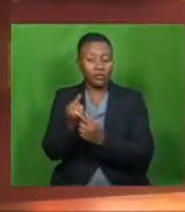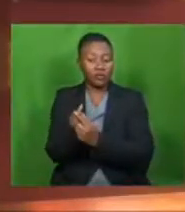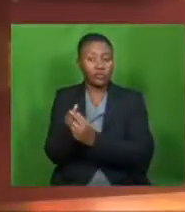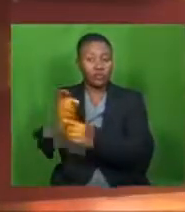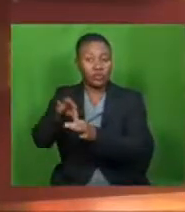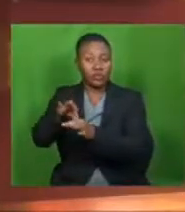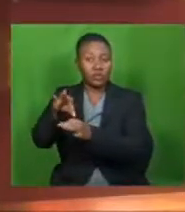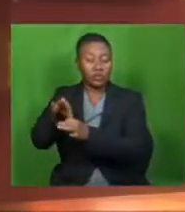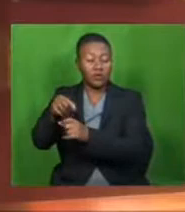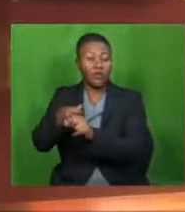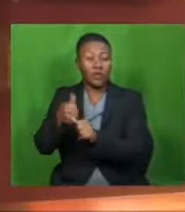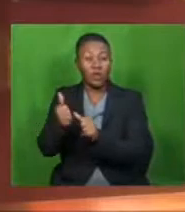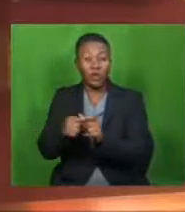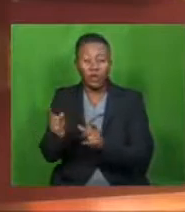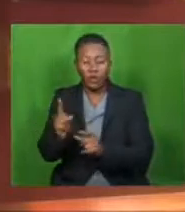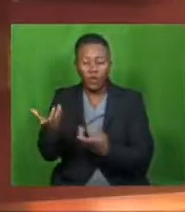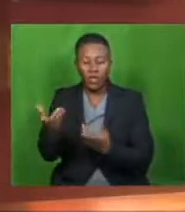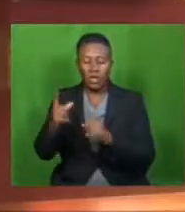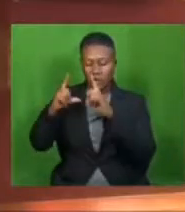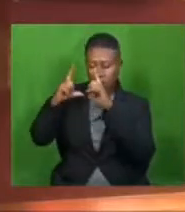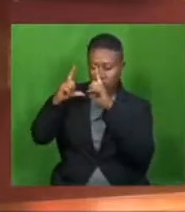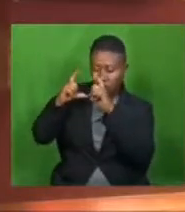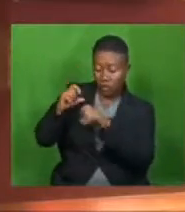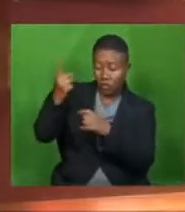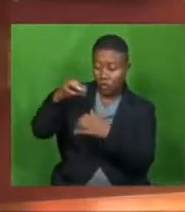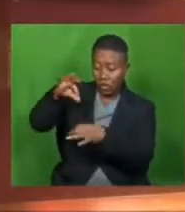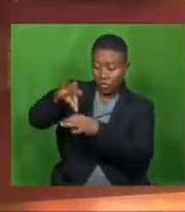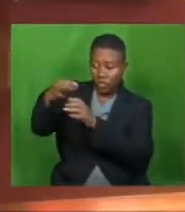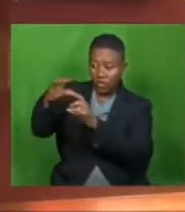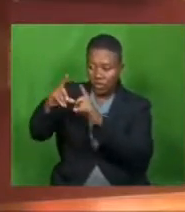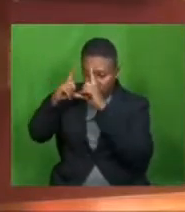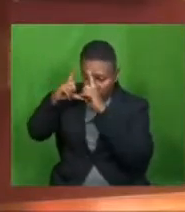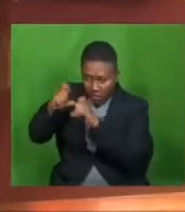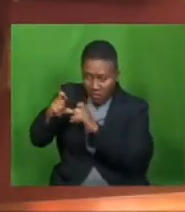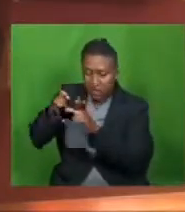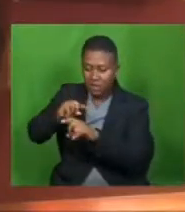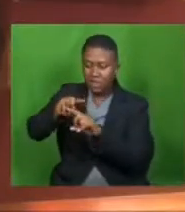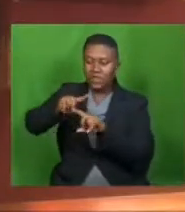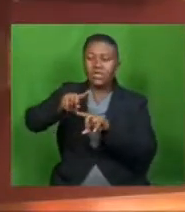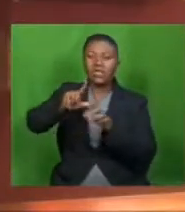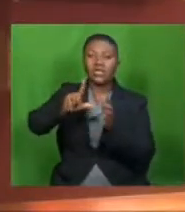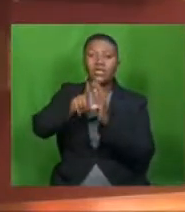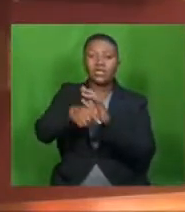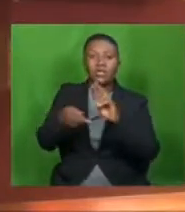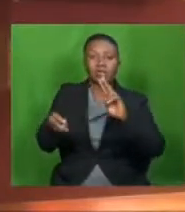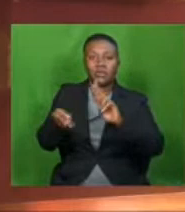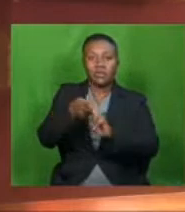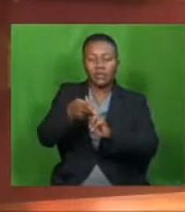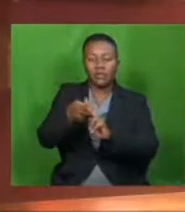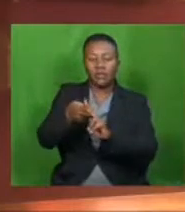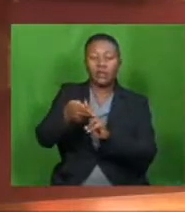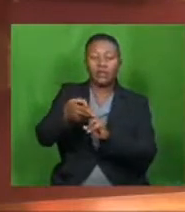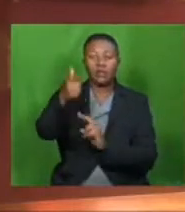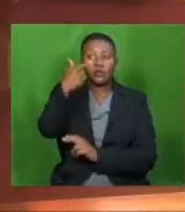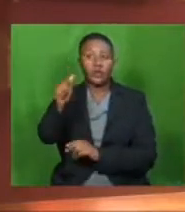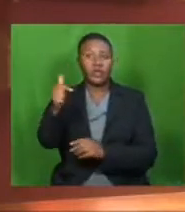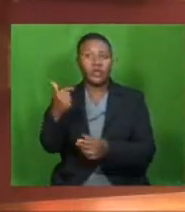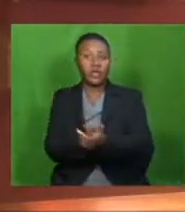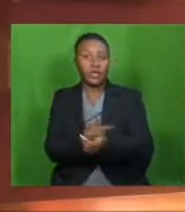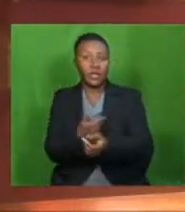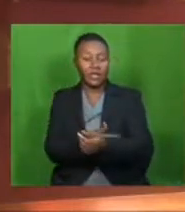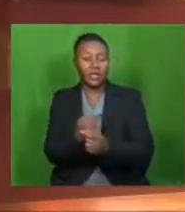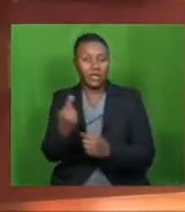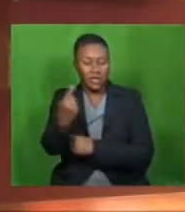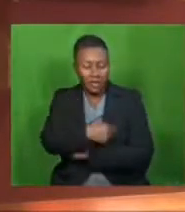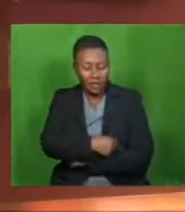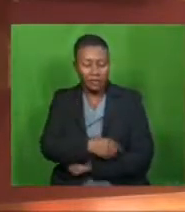Plant it, take a picture, post it with the hashtag quote, Green Ghana end quote, and nurture the tree to